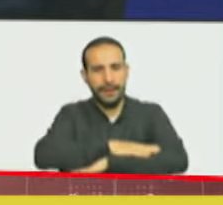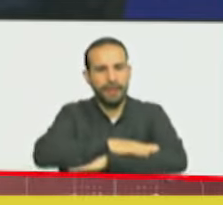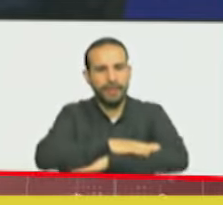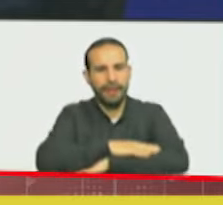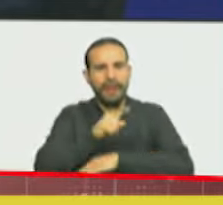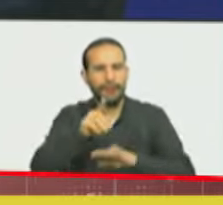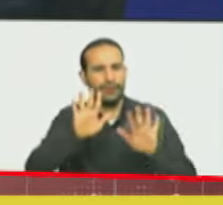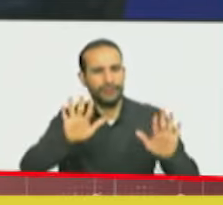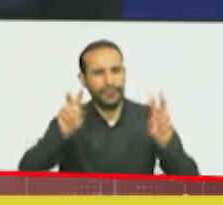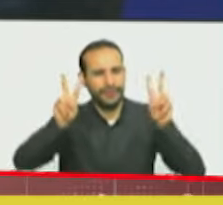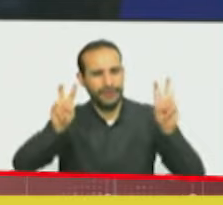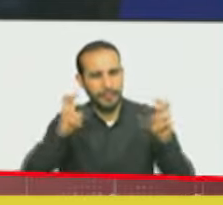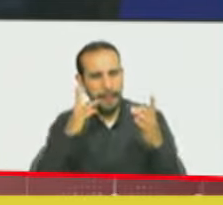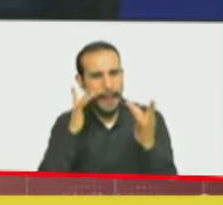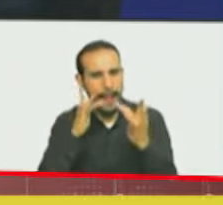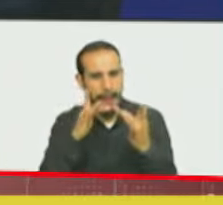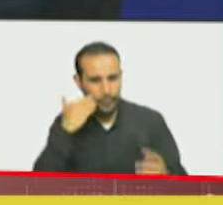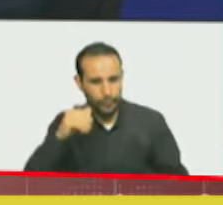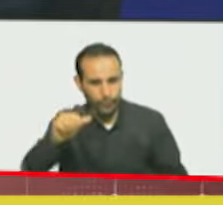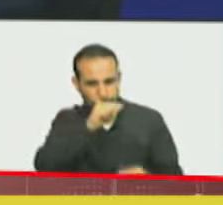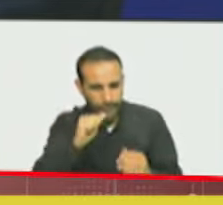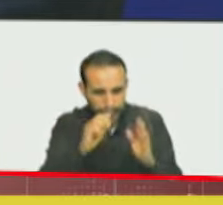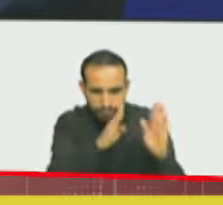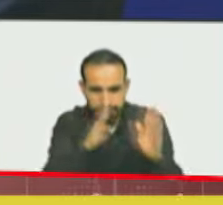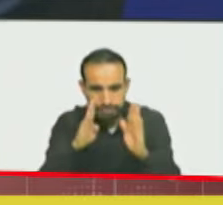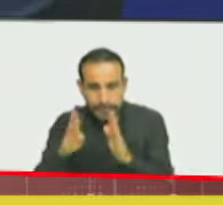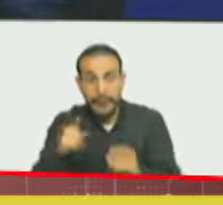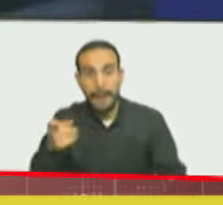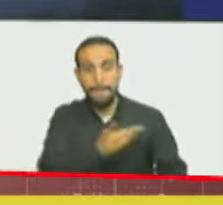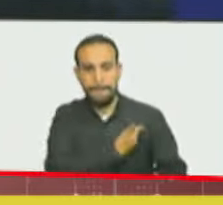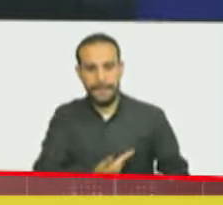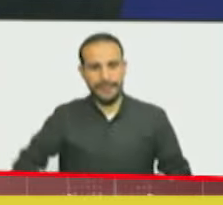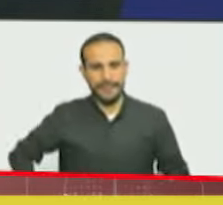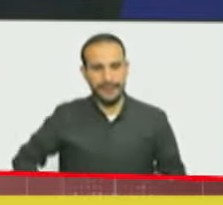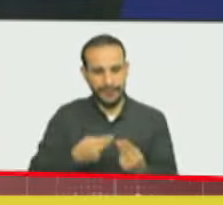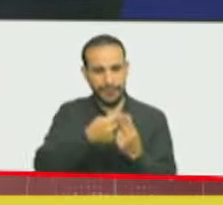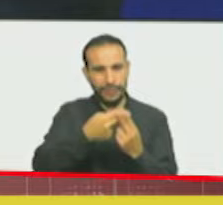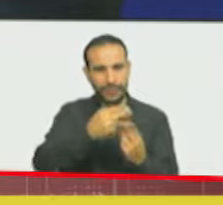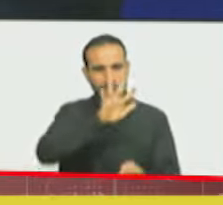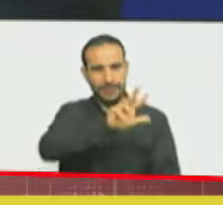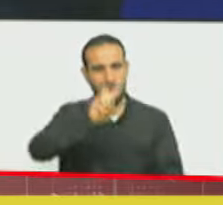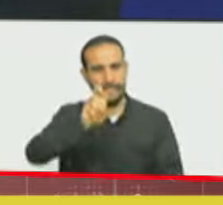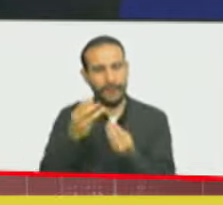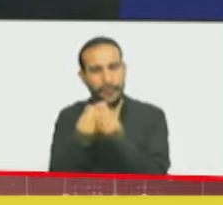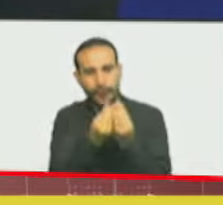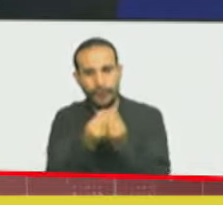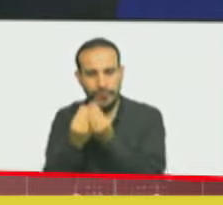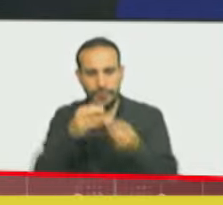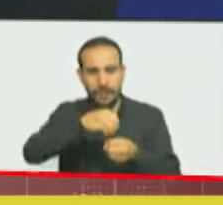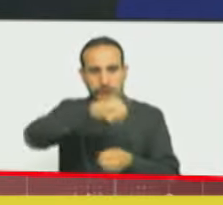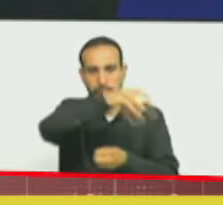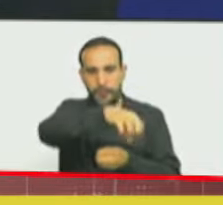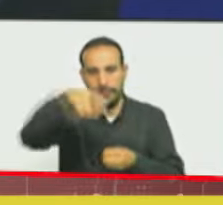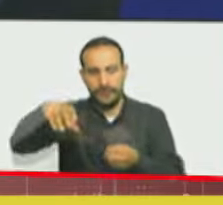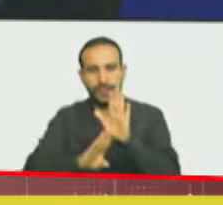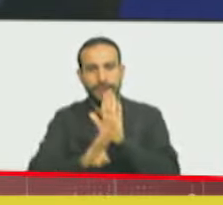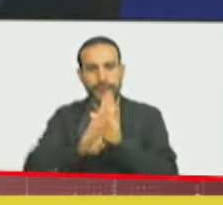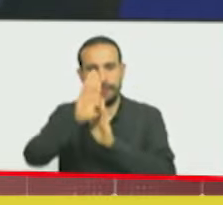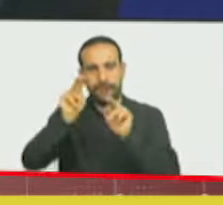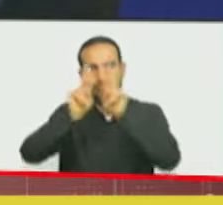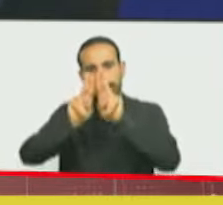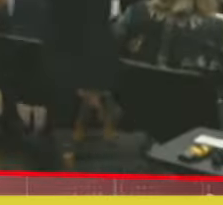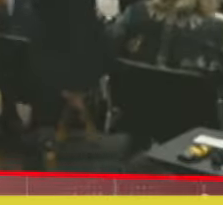to generate policies to protect the population. That is why, in the case of